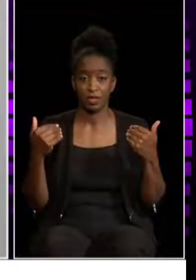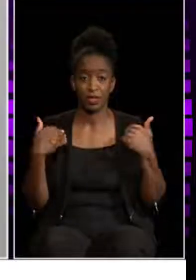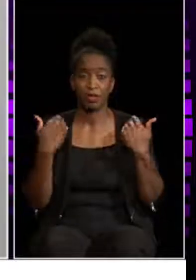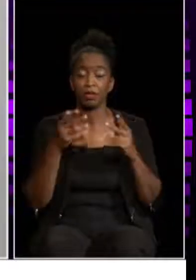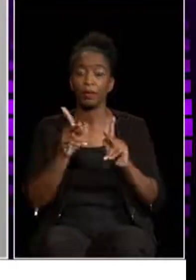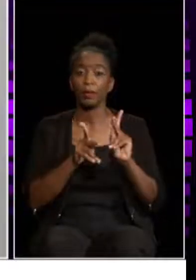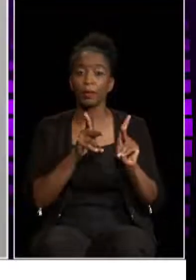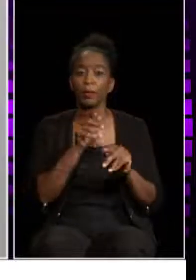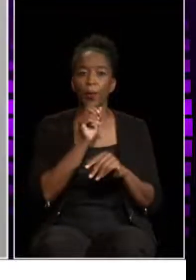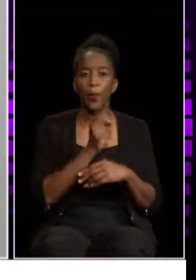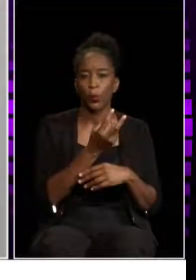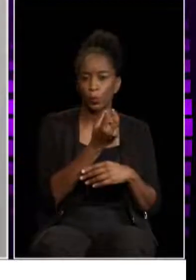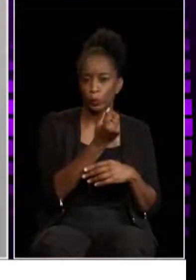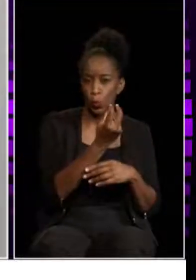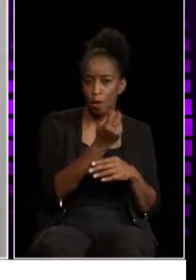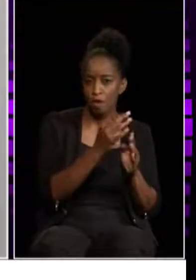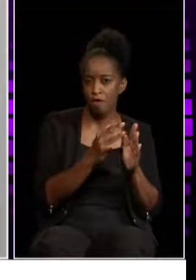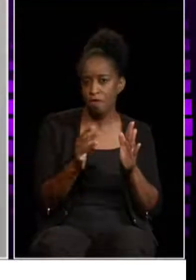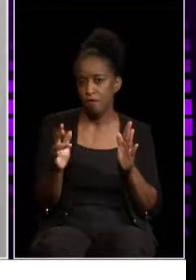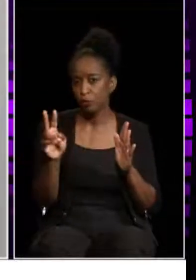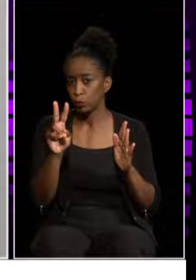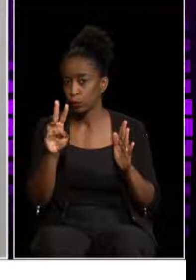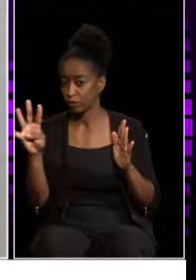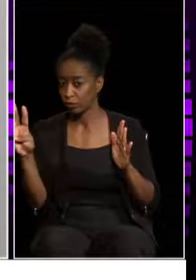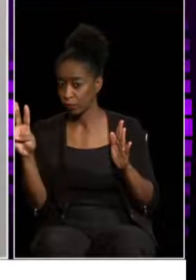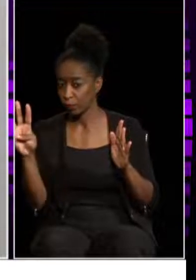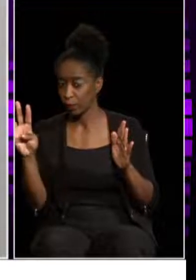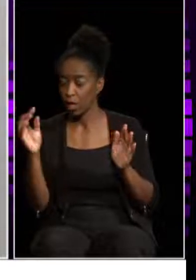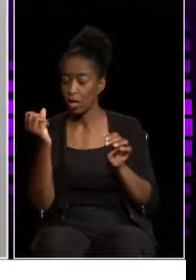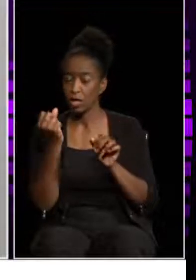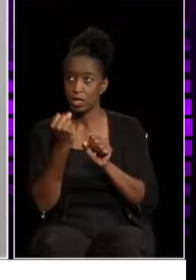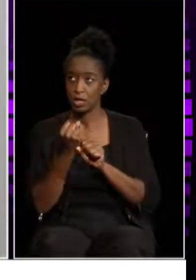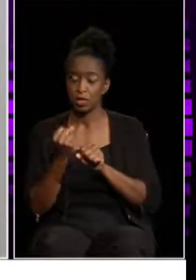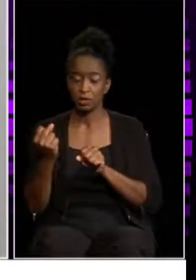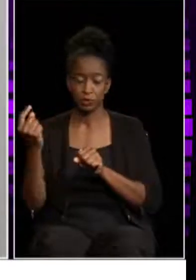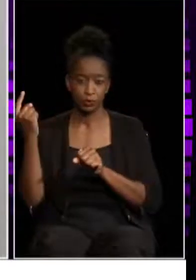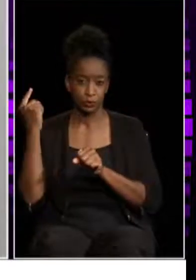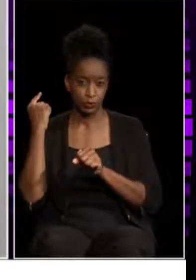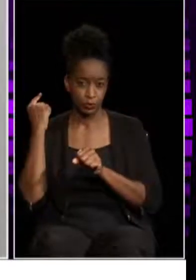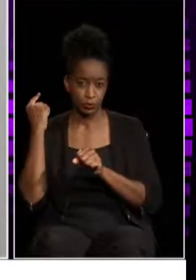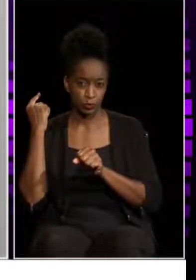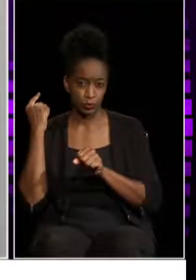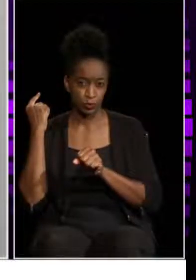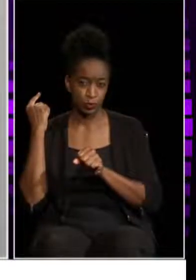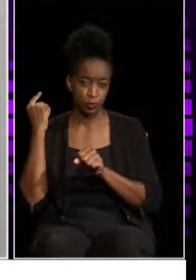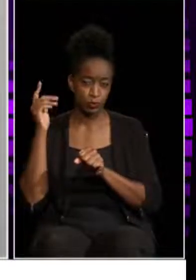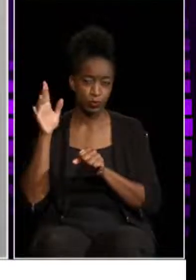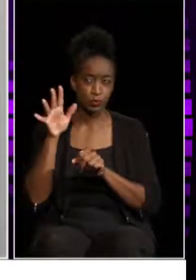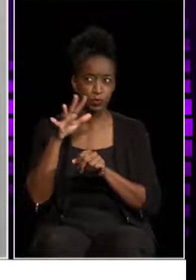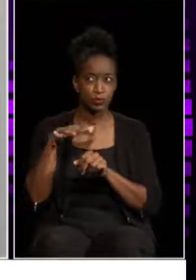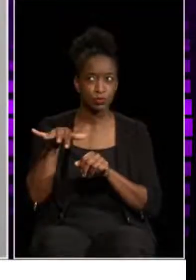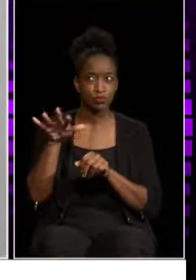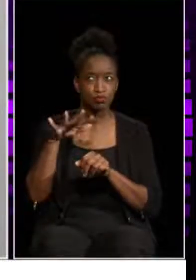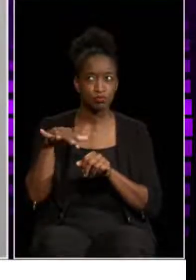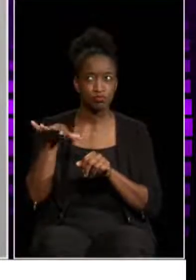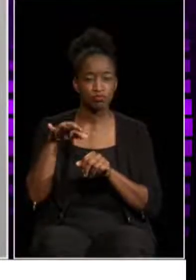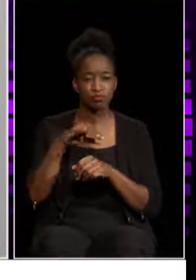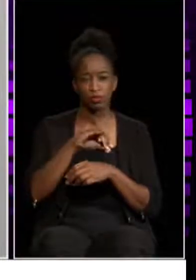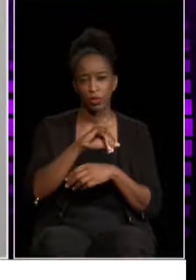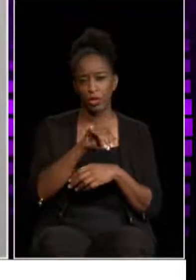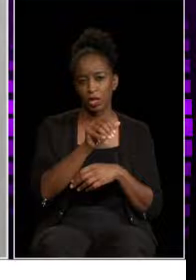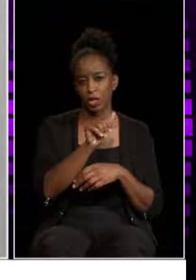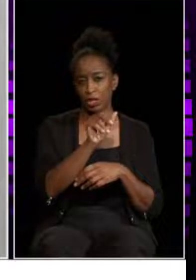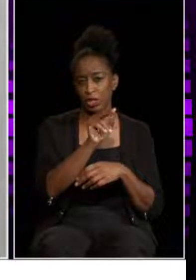24, last year, on the between a period of, I think it was January 2020